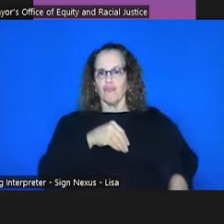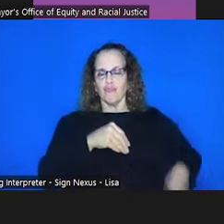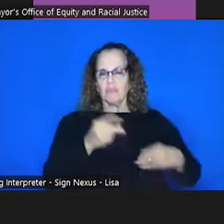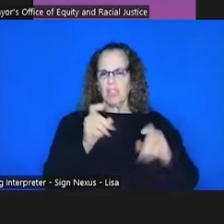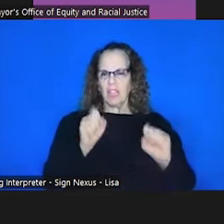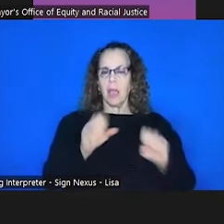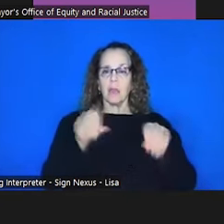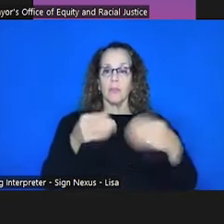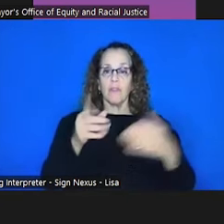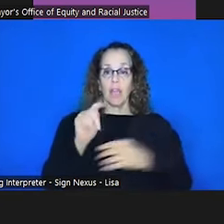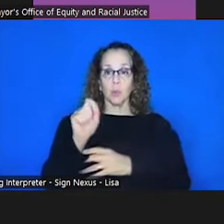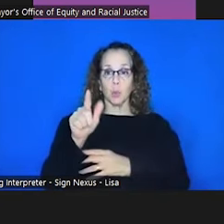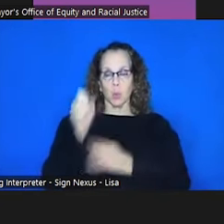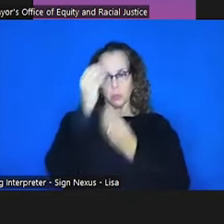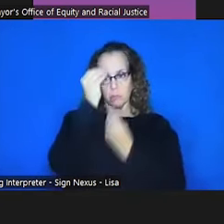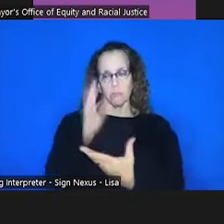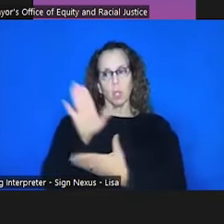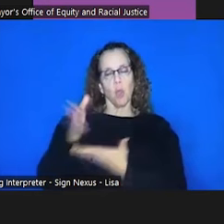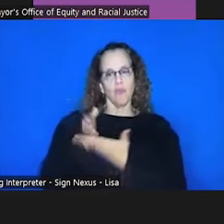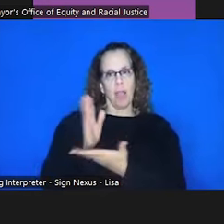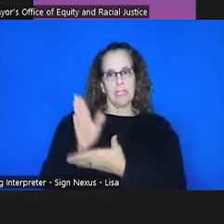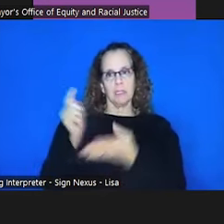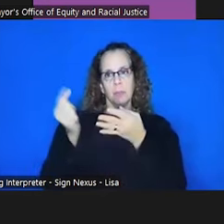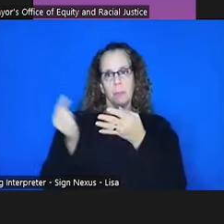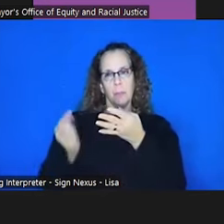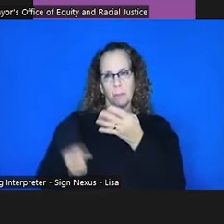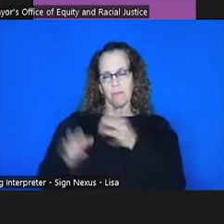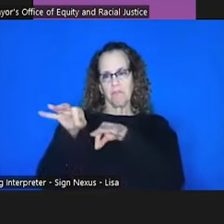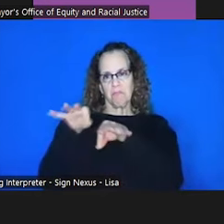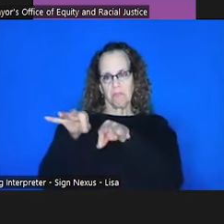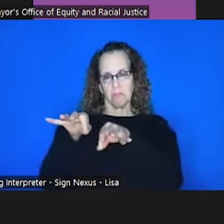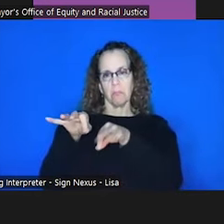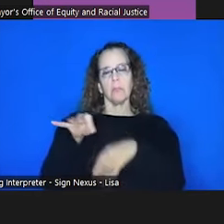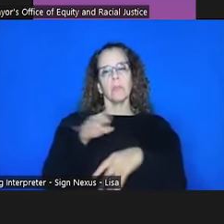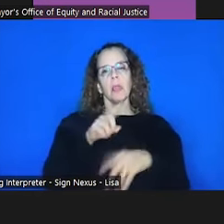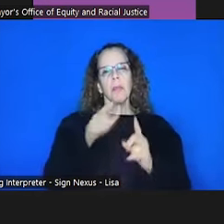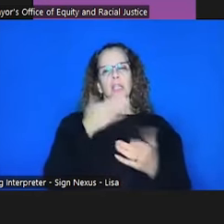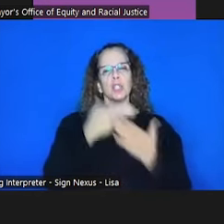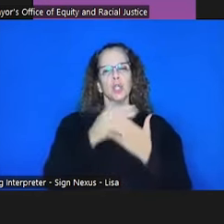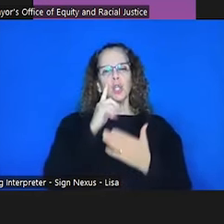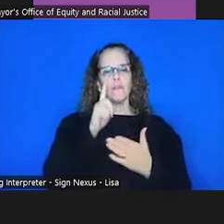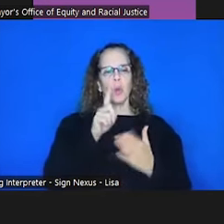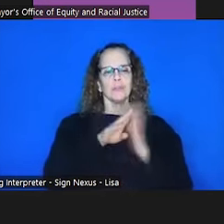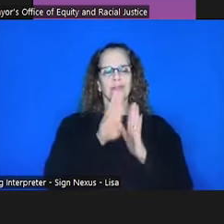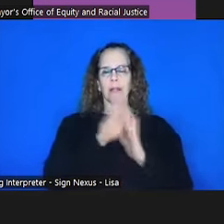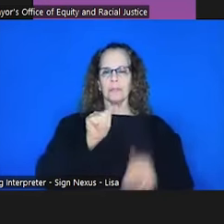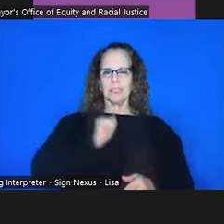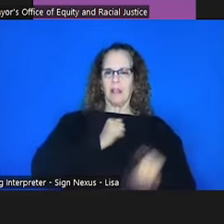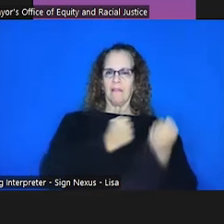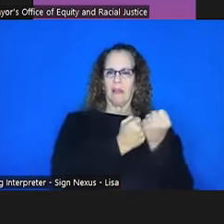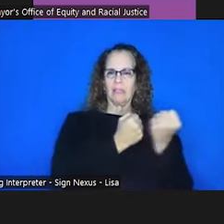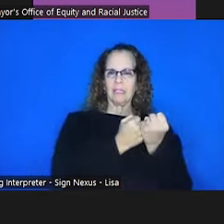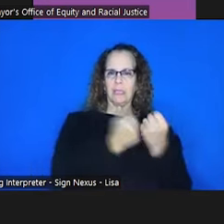these are your rights. And it can also be a really great tool to encourage like self-advocacy in different, you know, healthcare settings